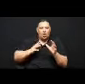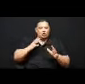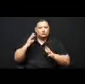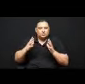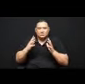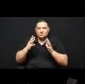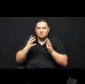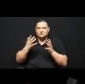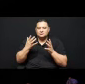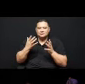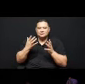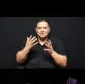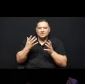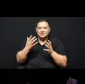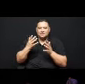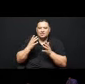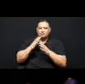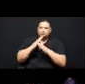wind.